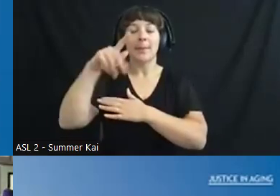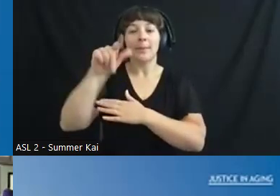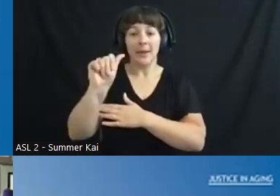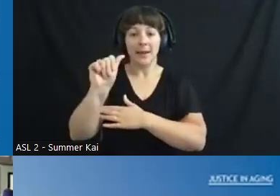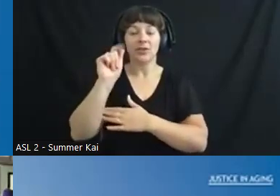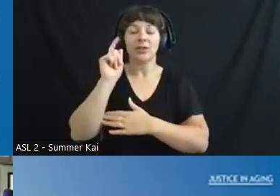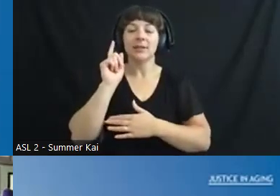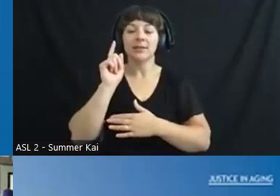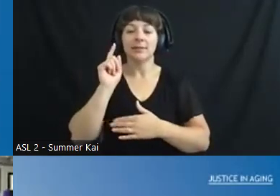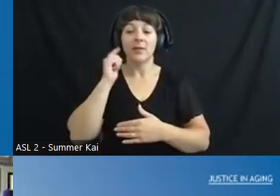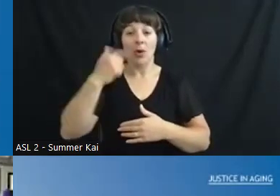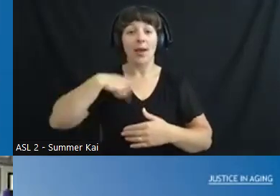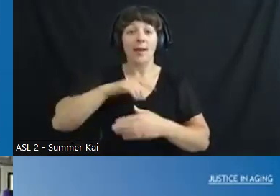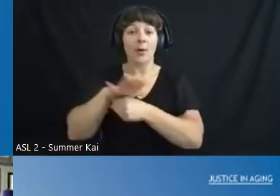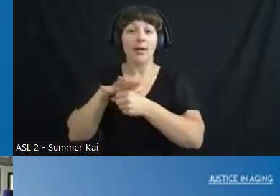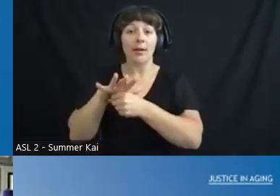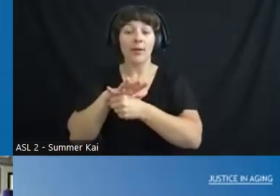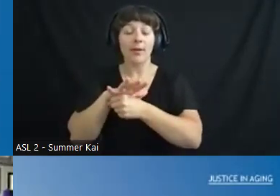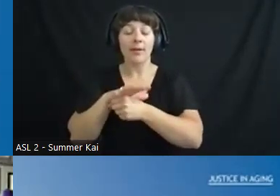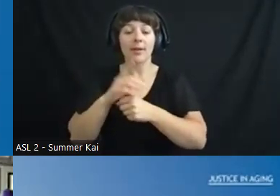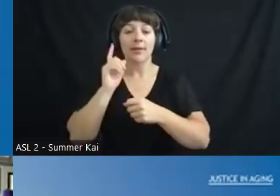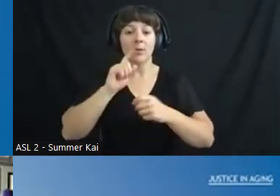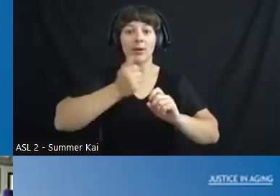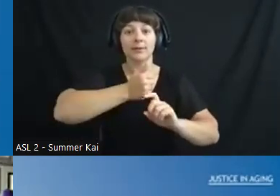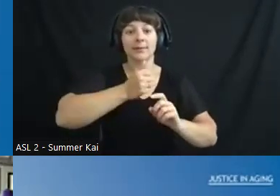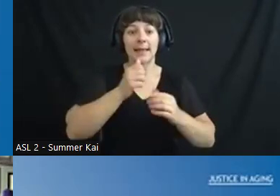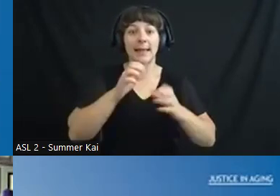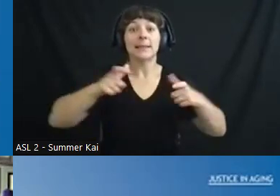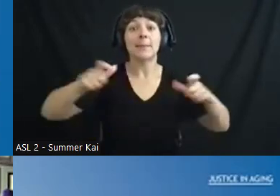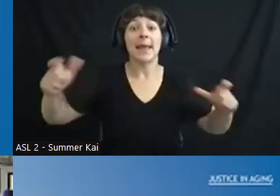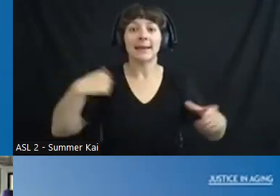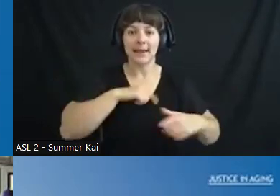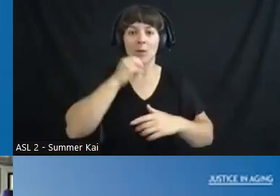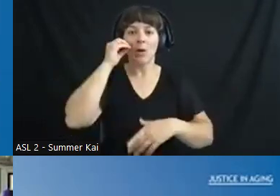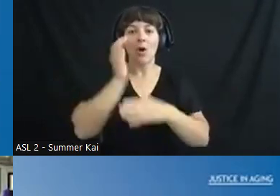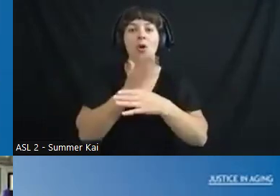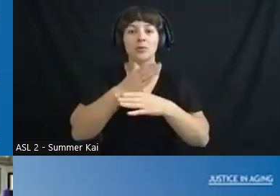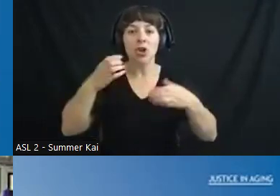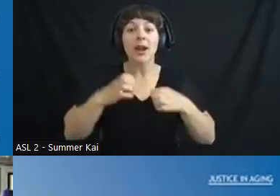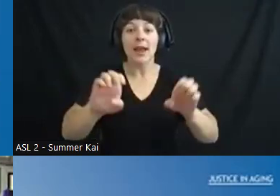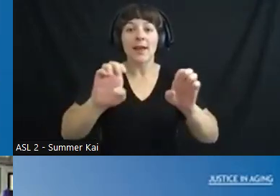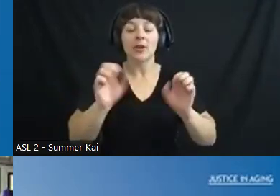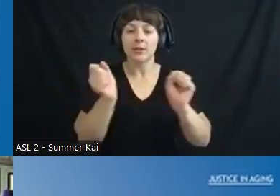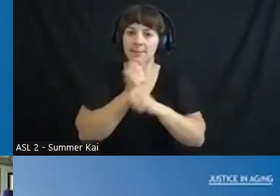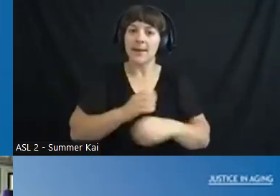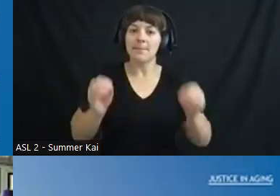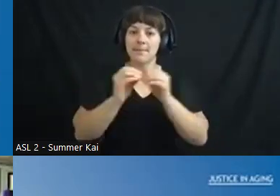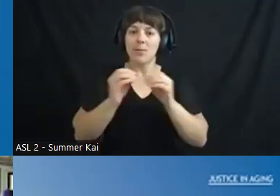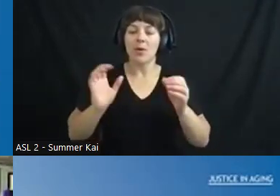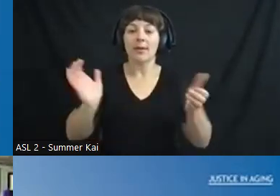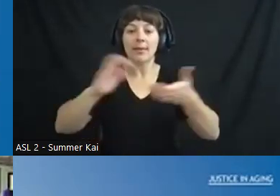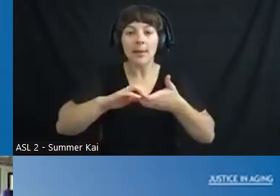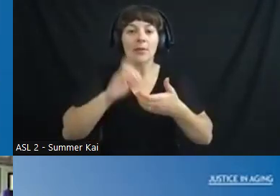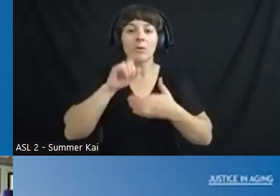region for expanding our home sharing efforts. It's created collaborations. For example, the